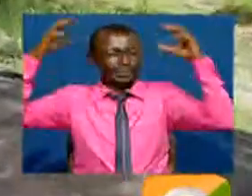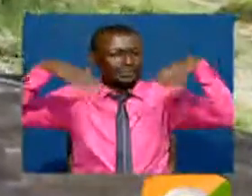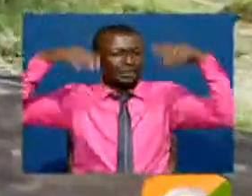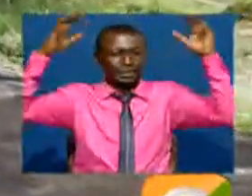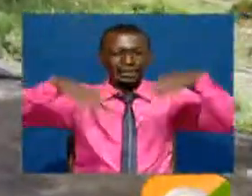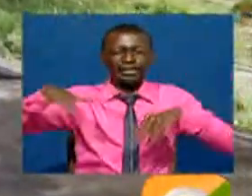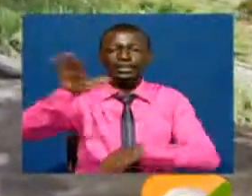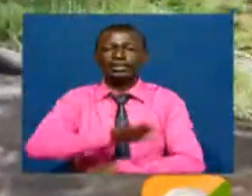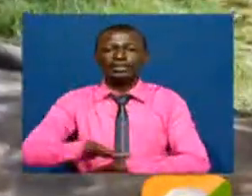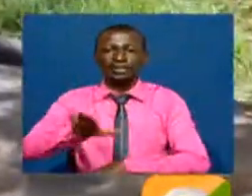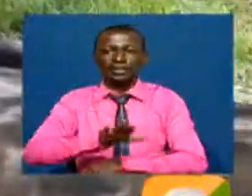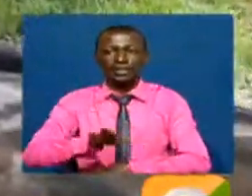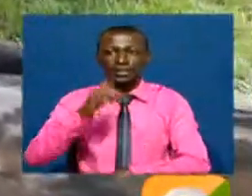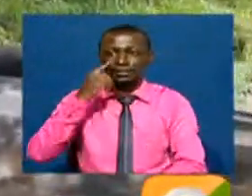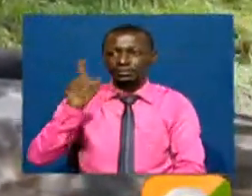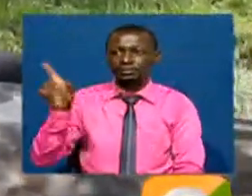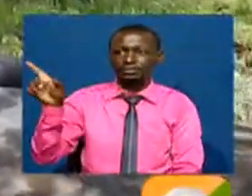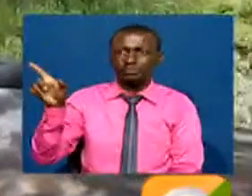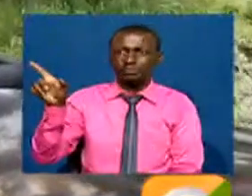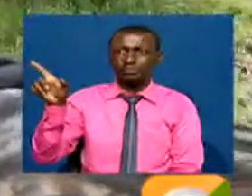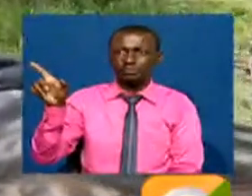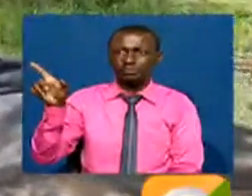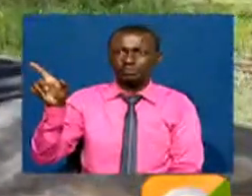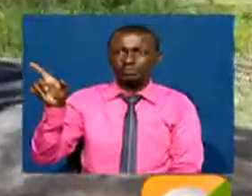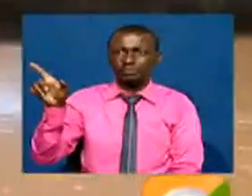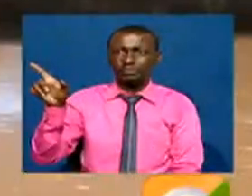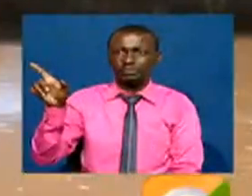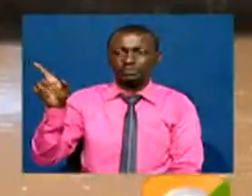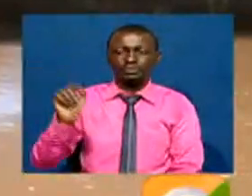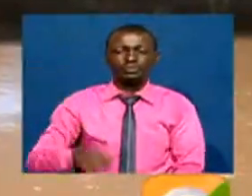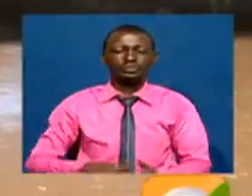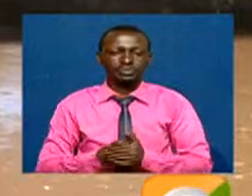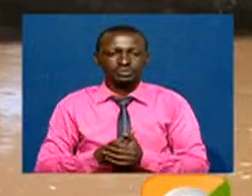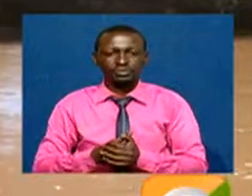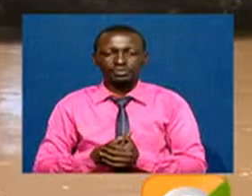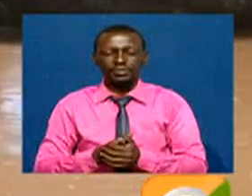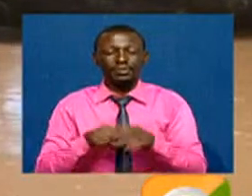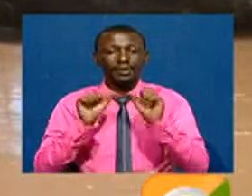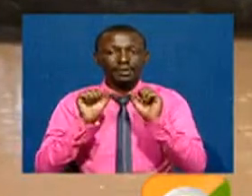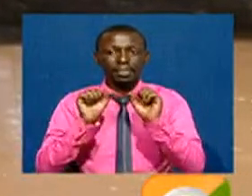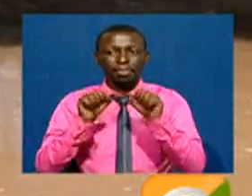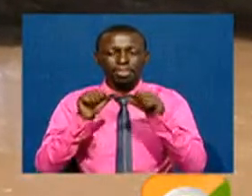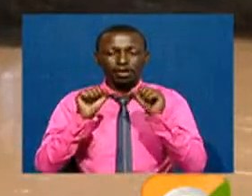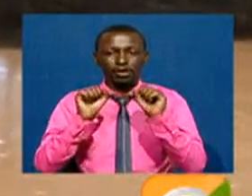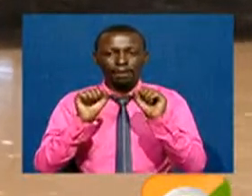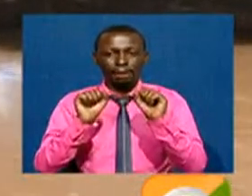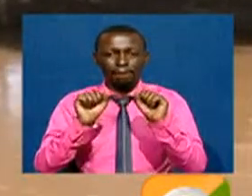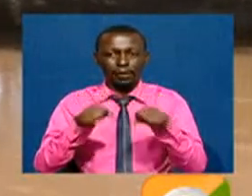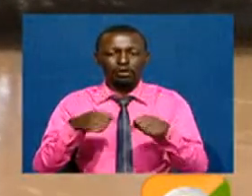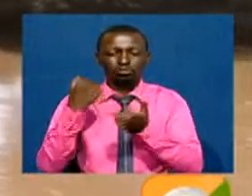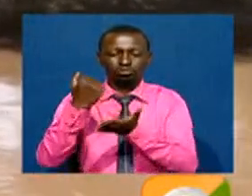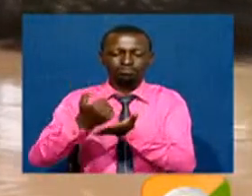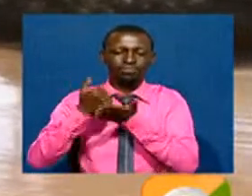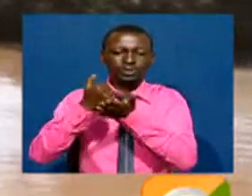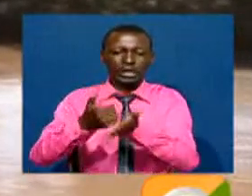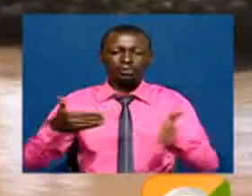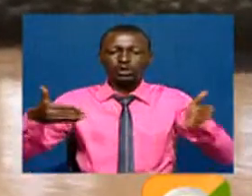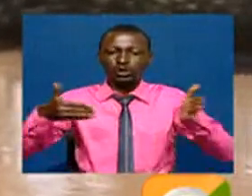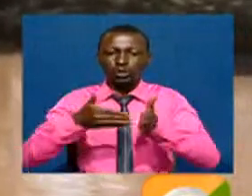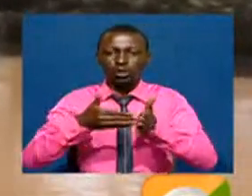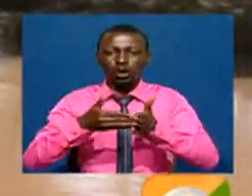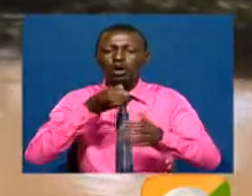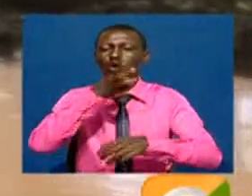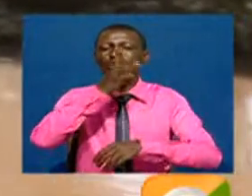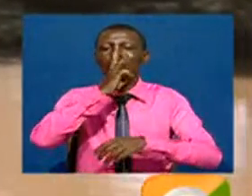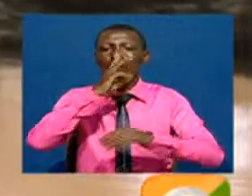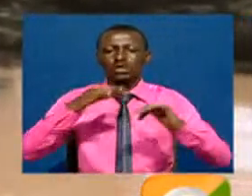These bags, lined up across a 150-meter stretch, are known as slam dams and act as a barrier to prevent flood